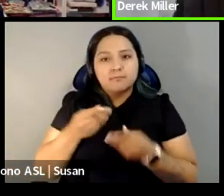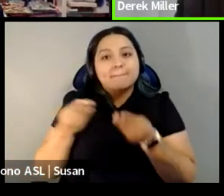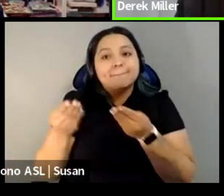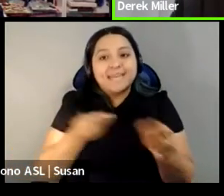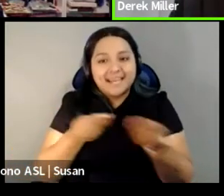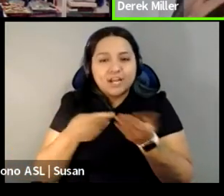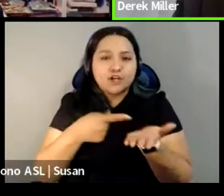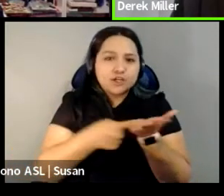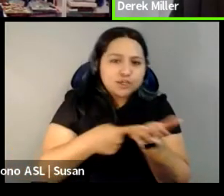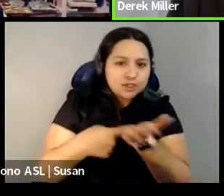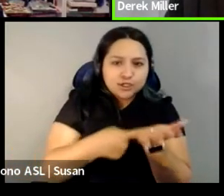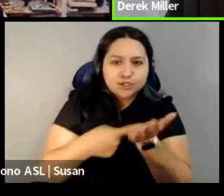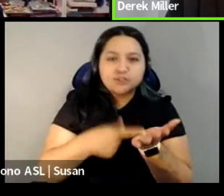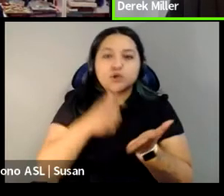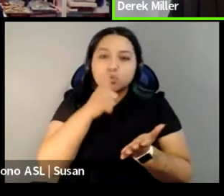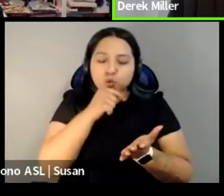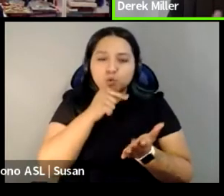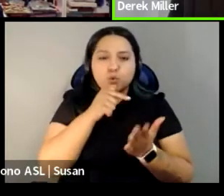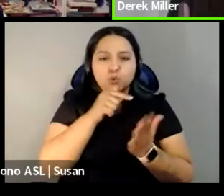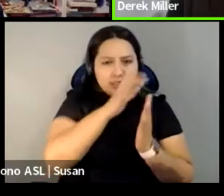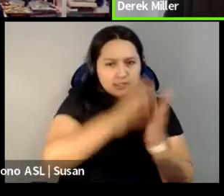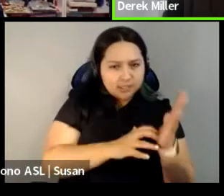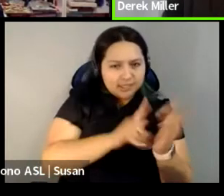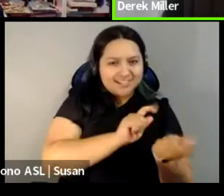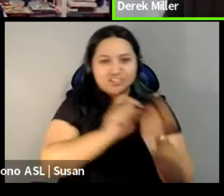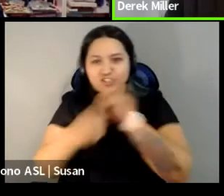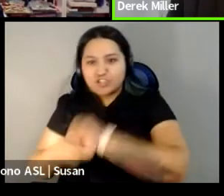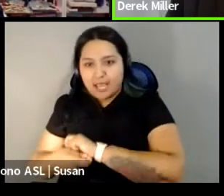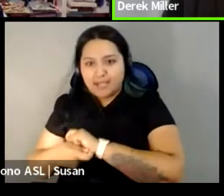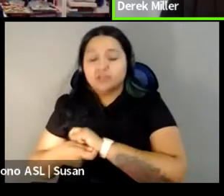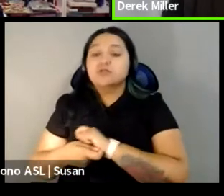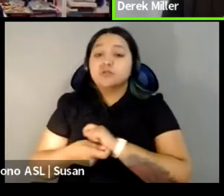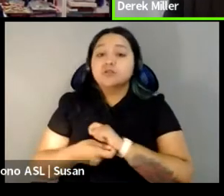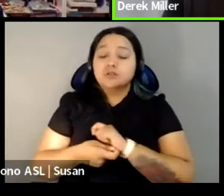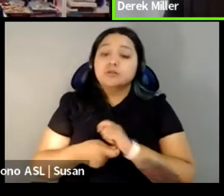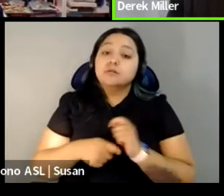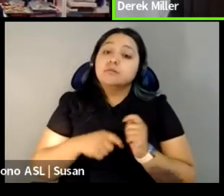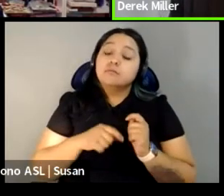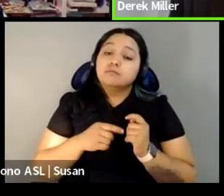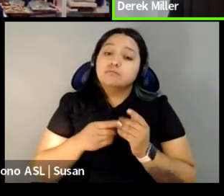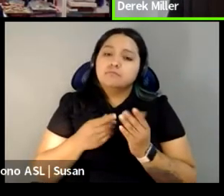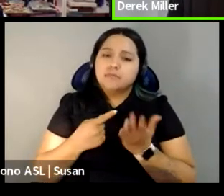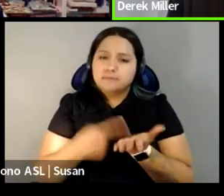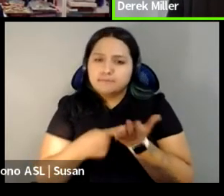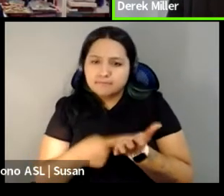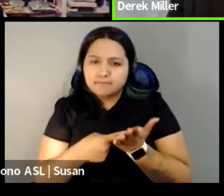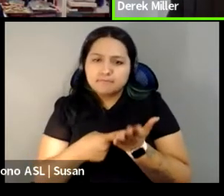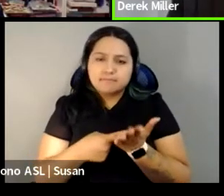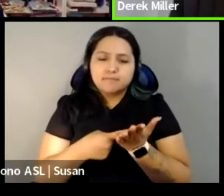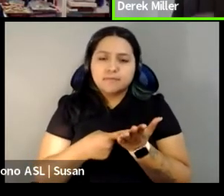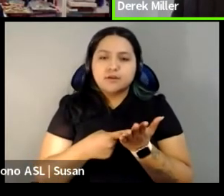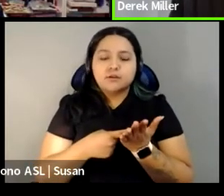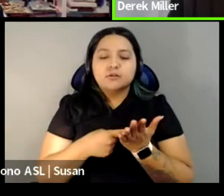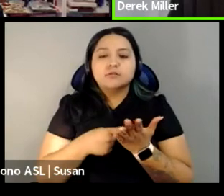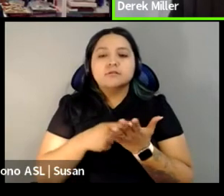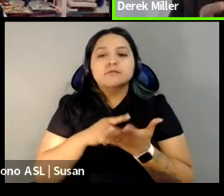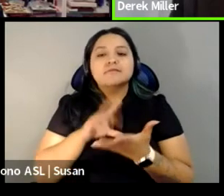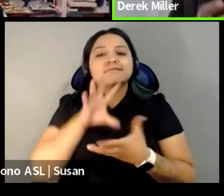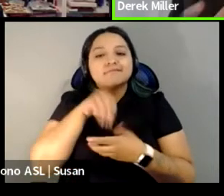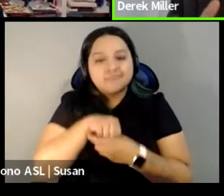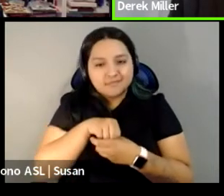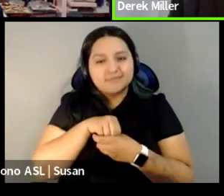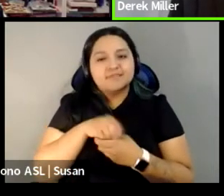who are changing the form. And many of those mediators engage in copyright and the various contracts